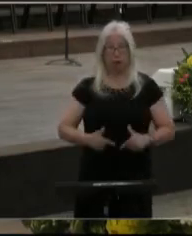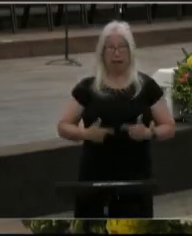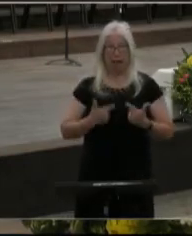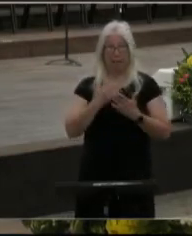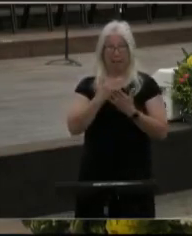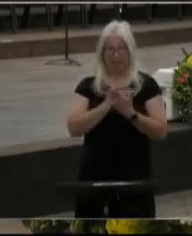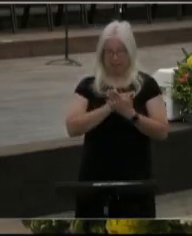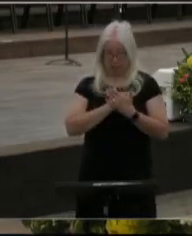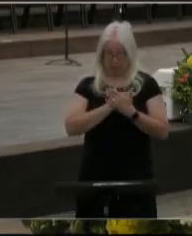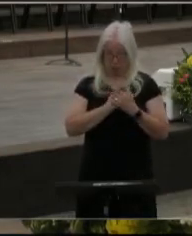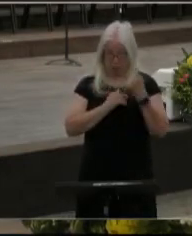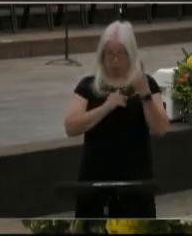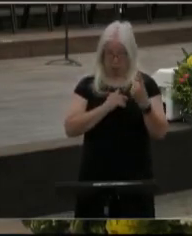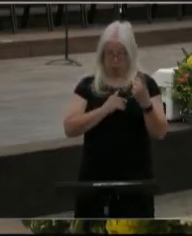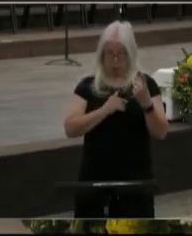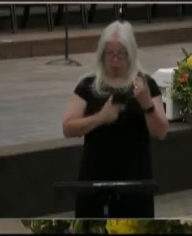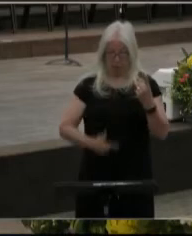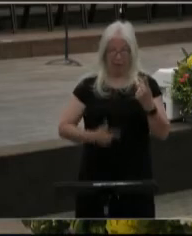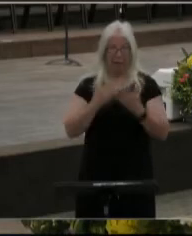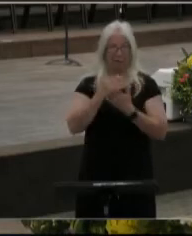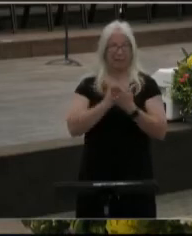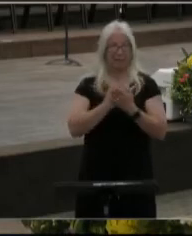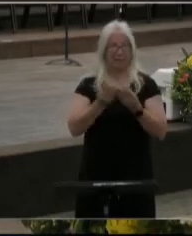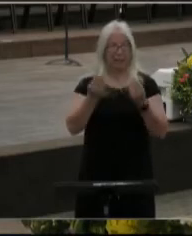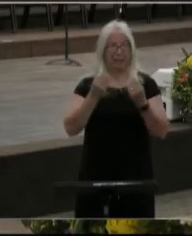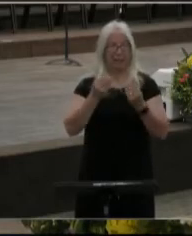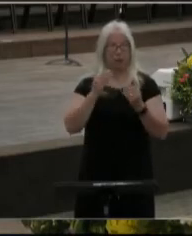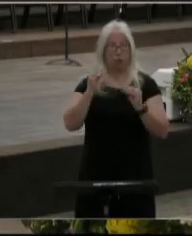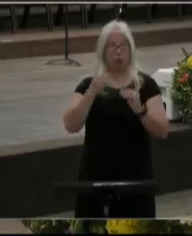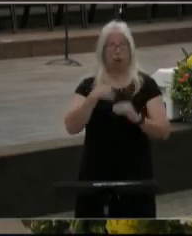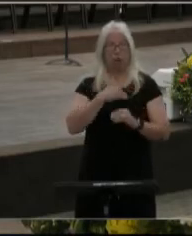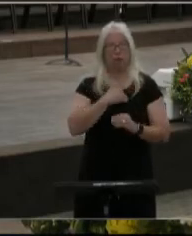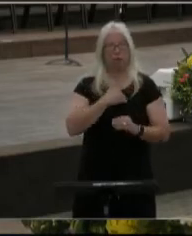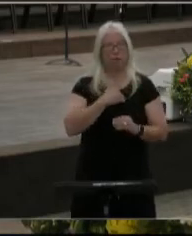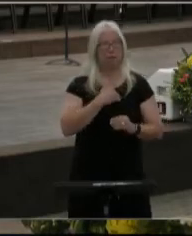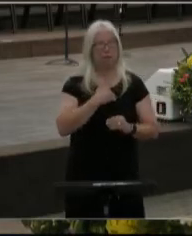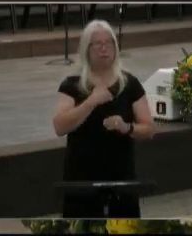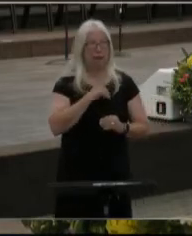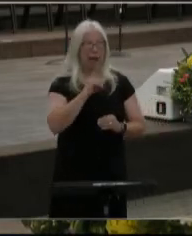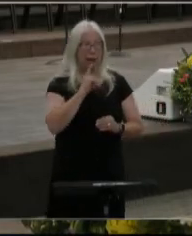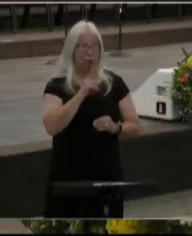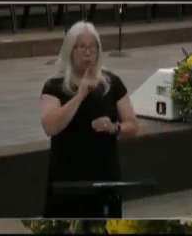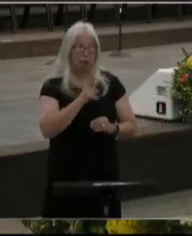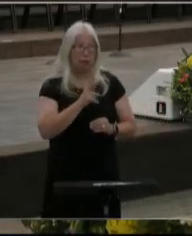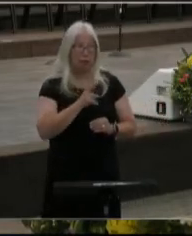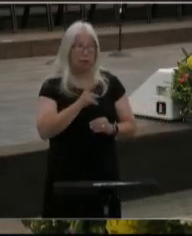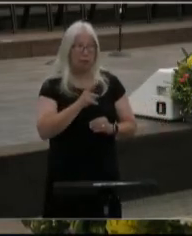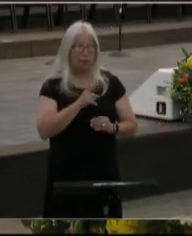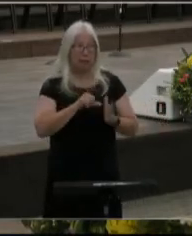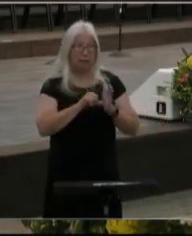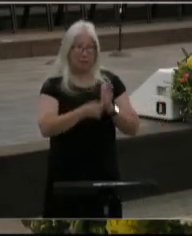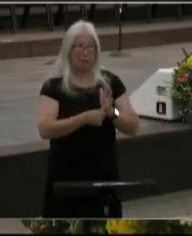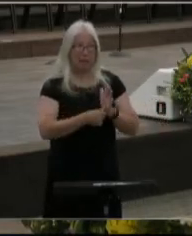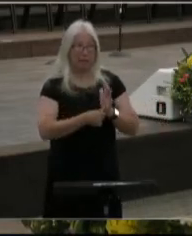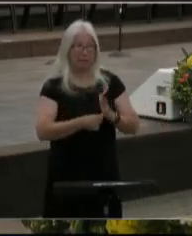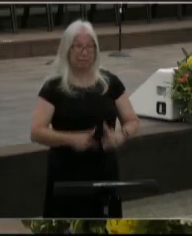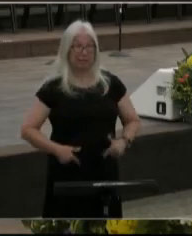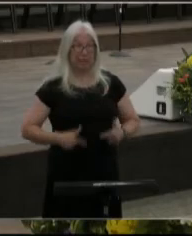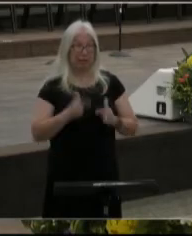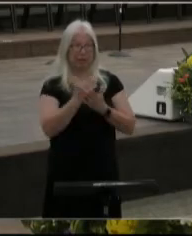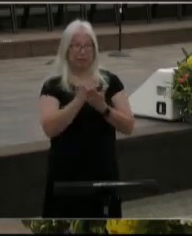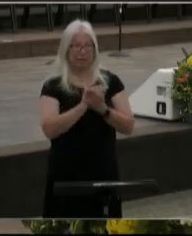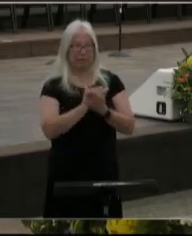lessons. One of the life lessons that my dad taught us, and he really emphasized this life